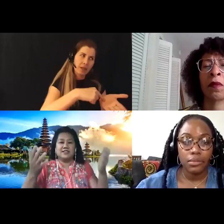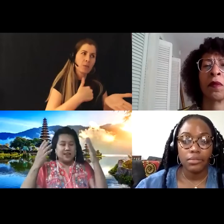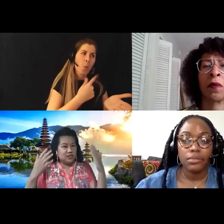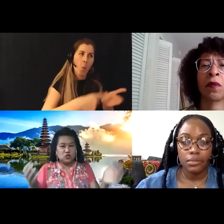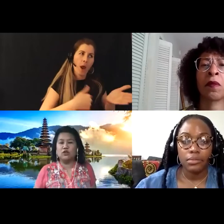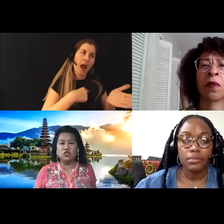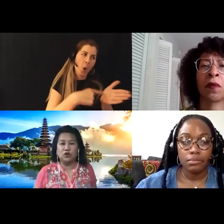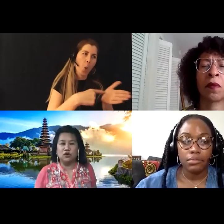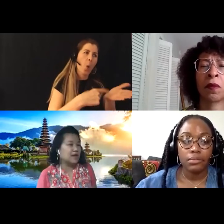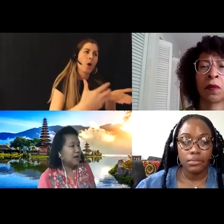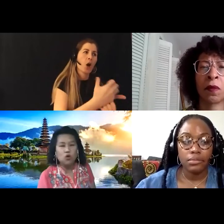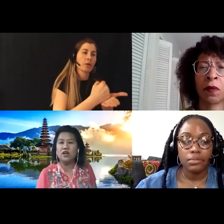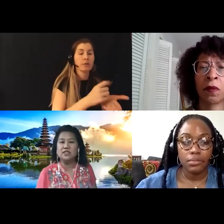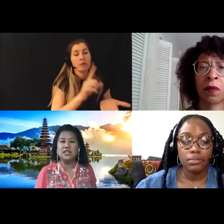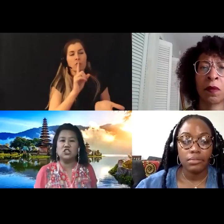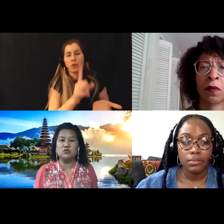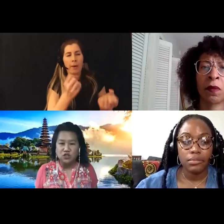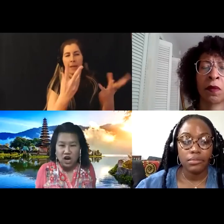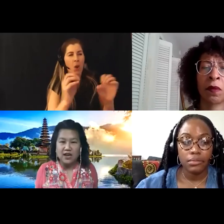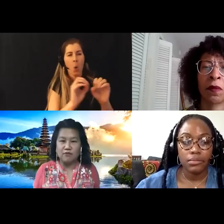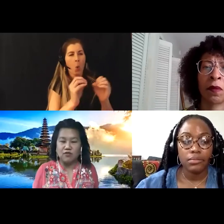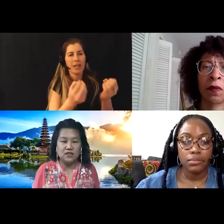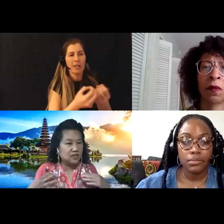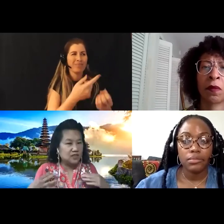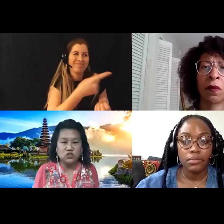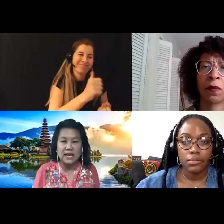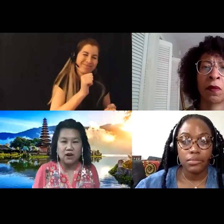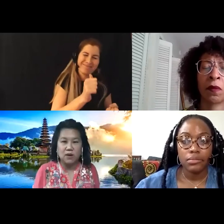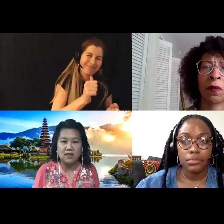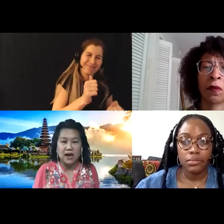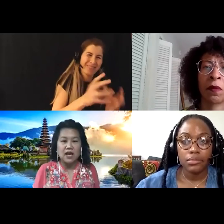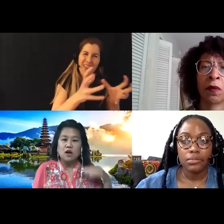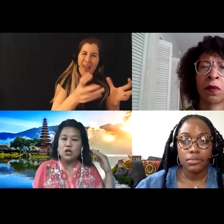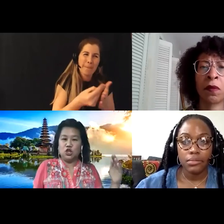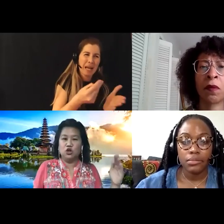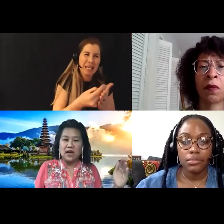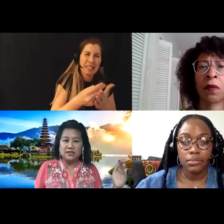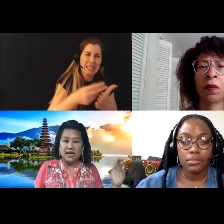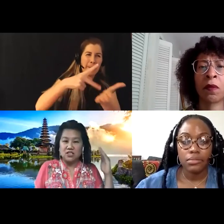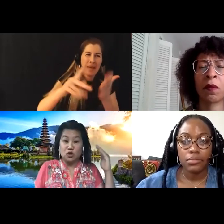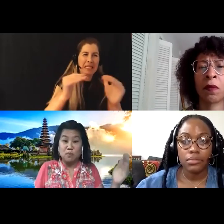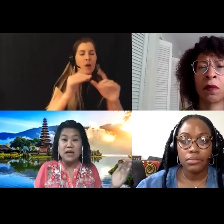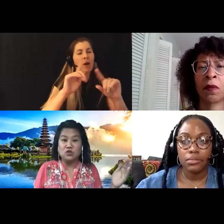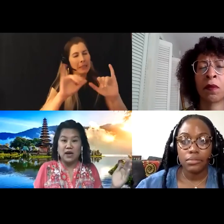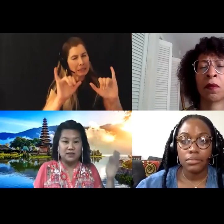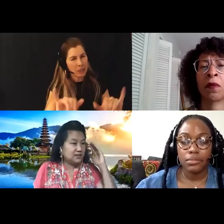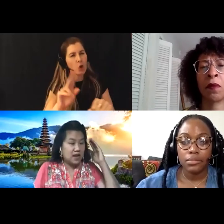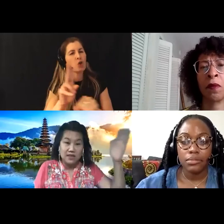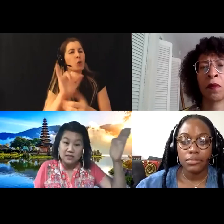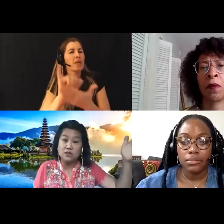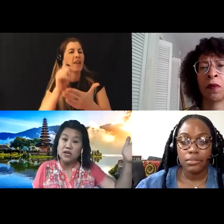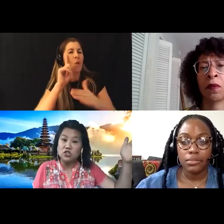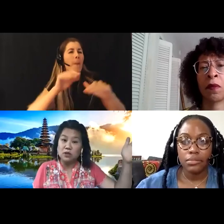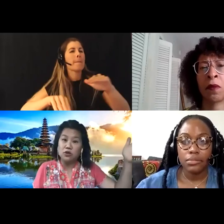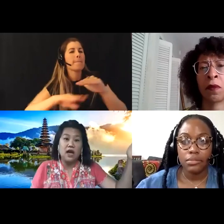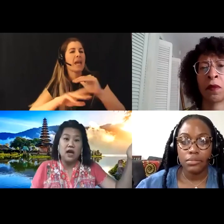yes, it is totally true that many organizations will not have the funds, especially now, to pay that. But utilize that as your base rate to say, this